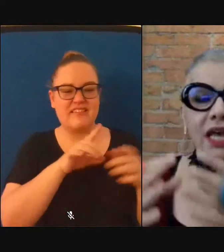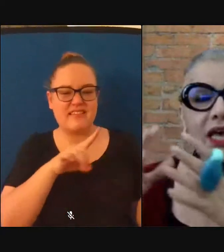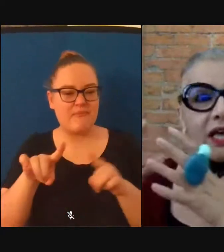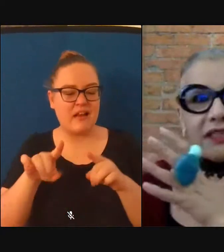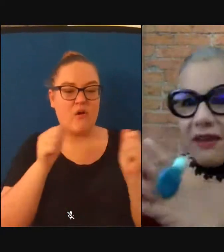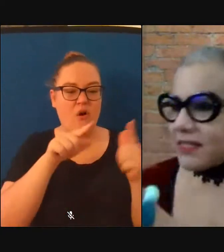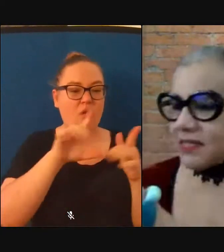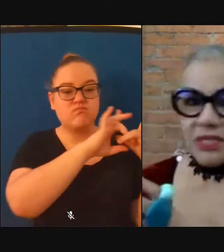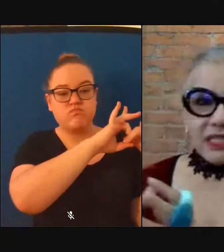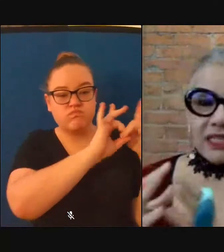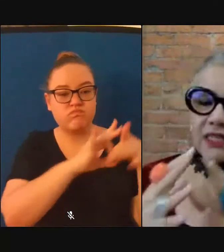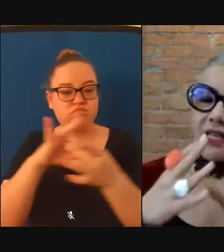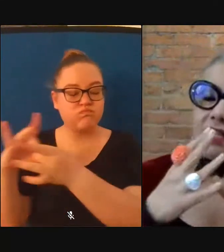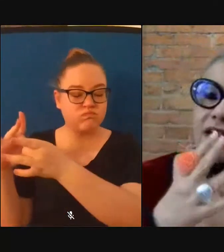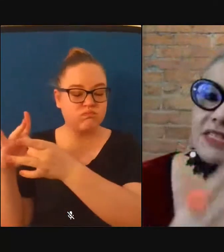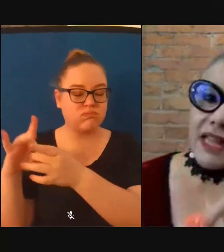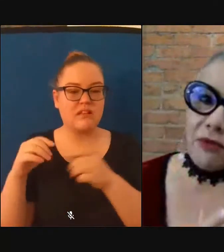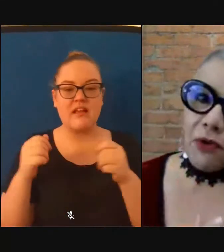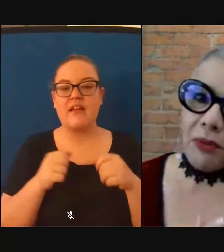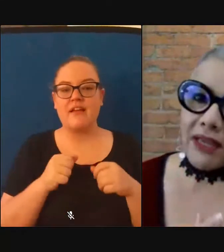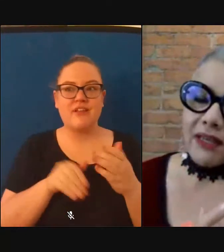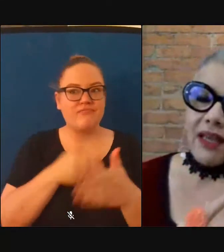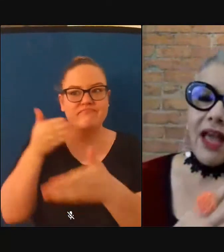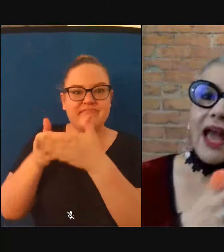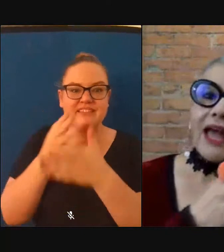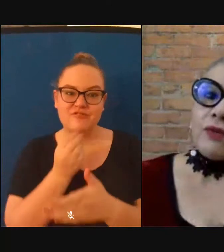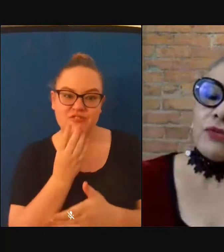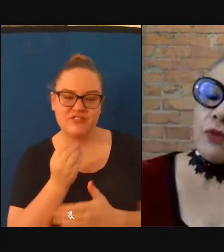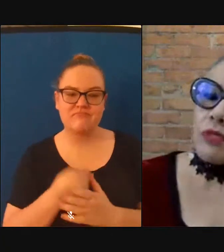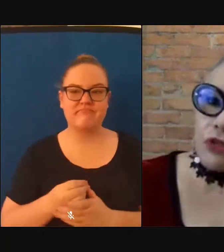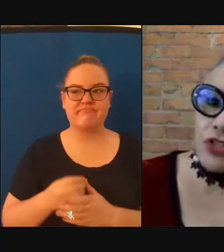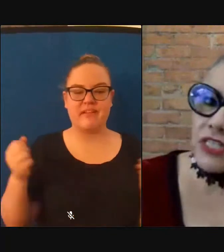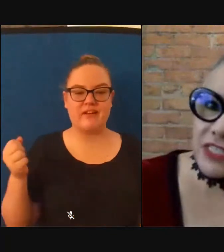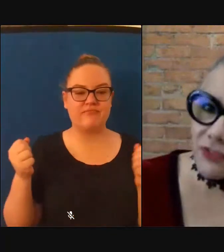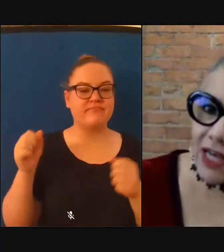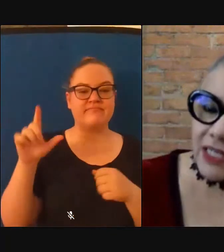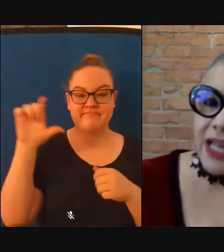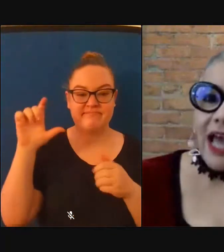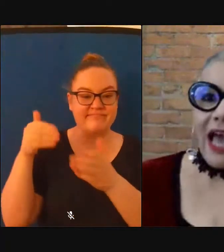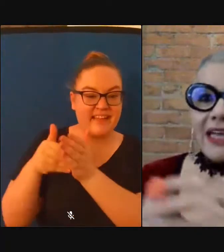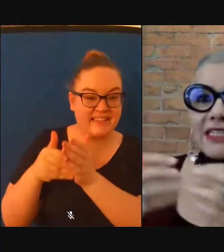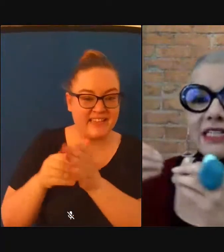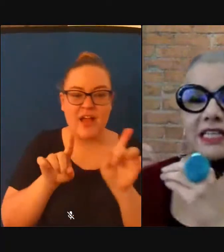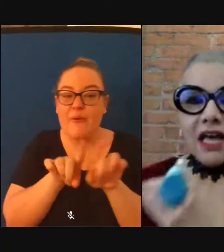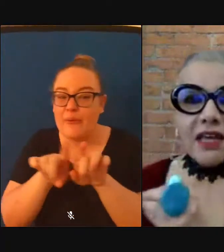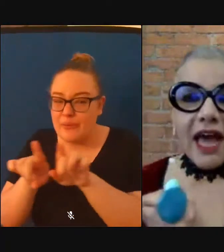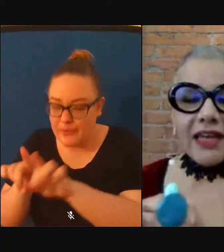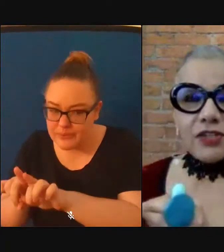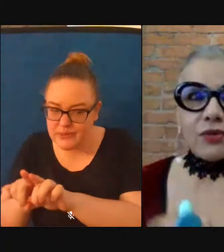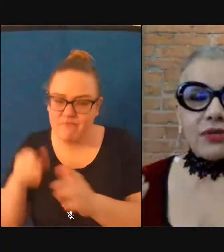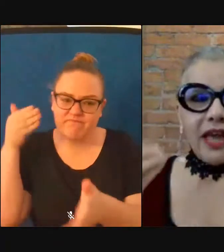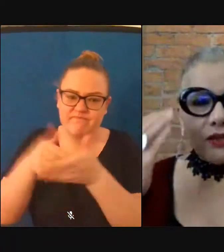because they're anti-Semitic, they're Islamophobic, and they're also misogynist as fuck. And the